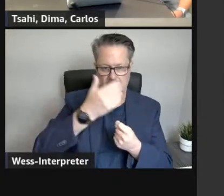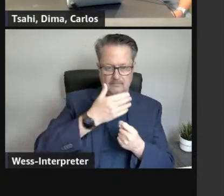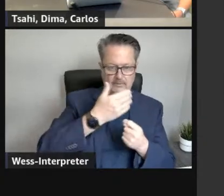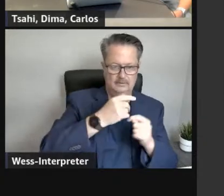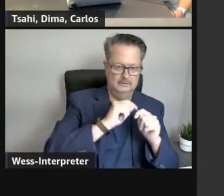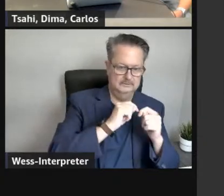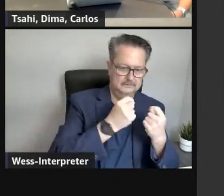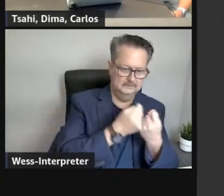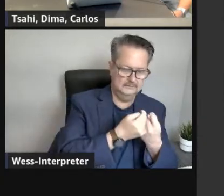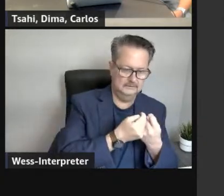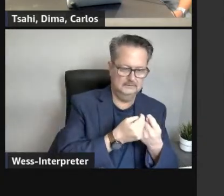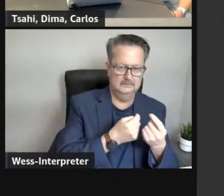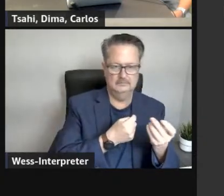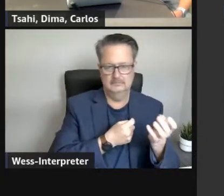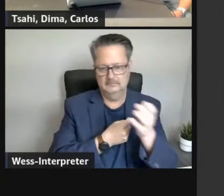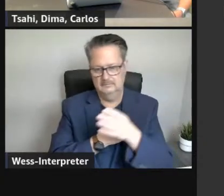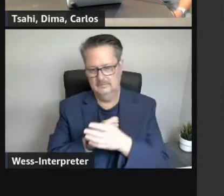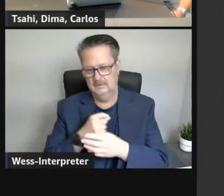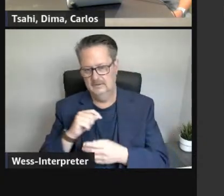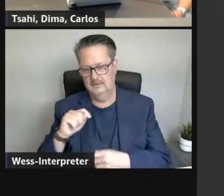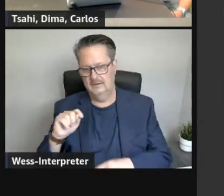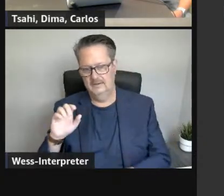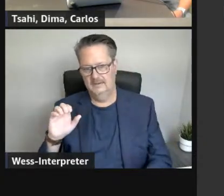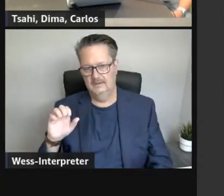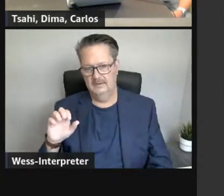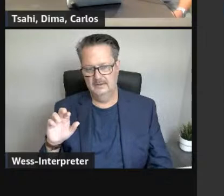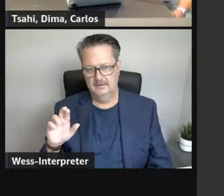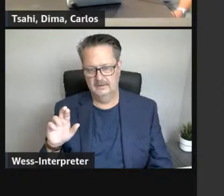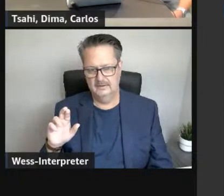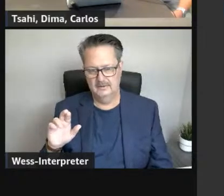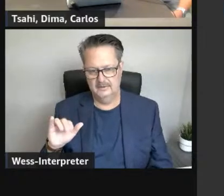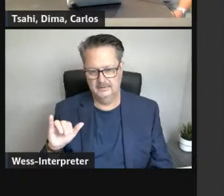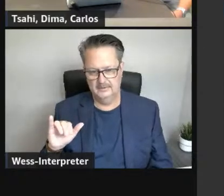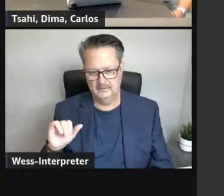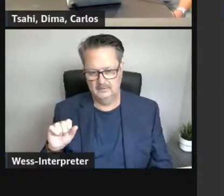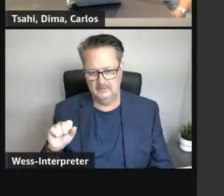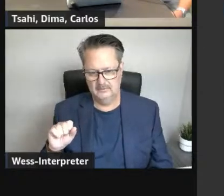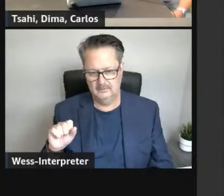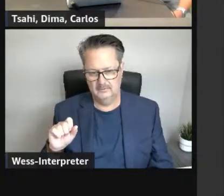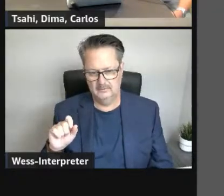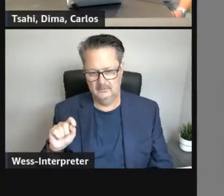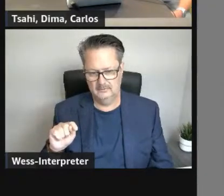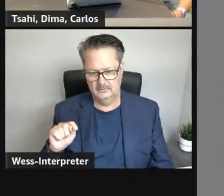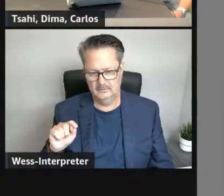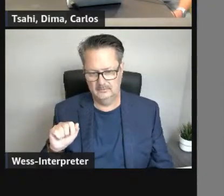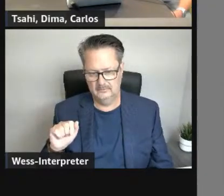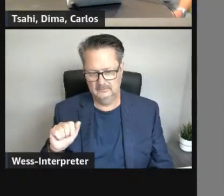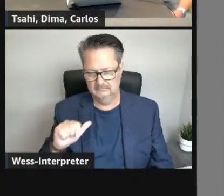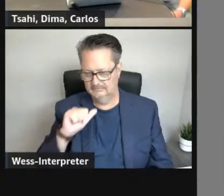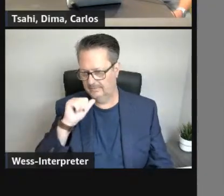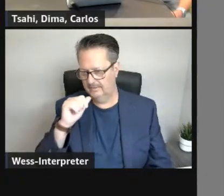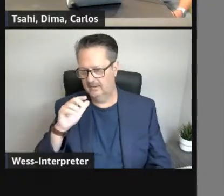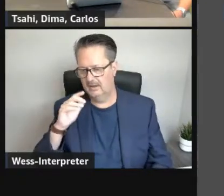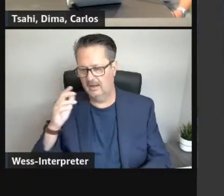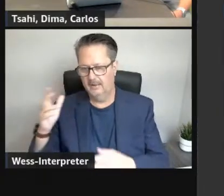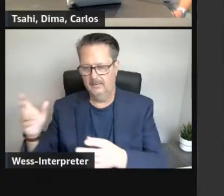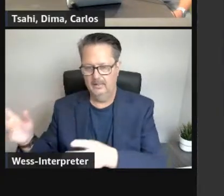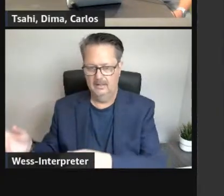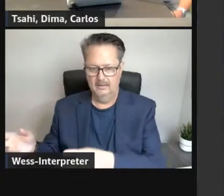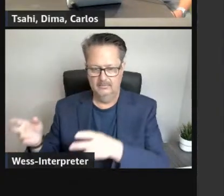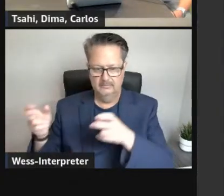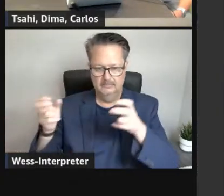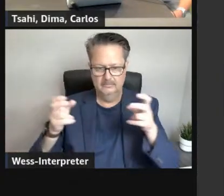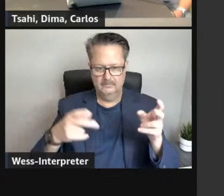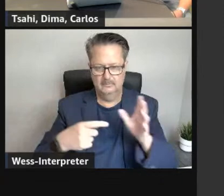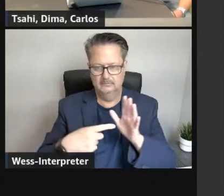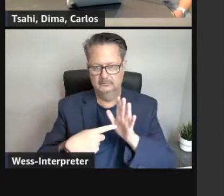is, the crystal is not here because I took this file out from this directory. So let me bring this back here.